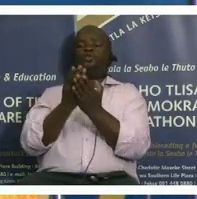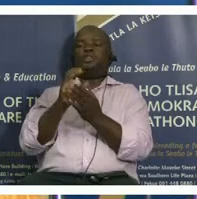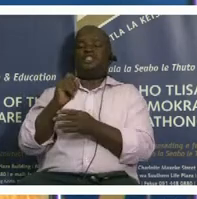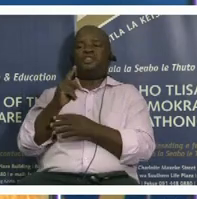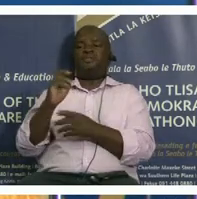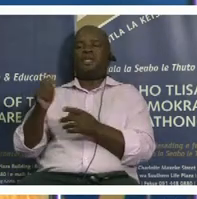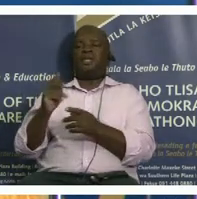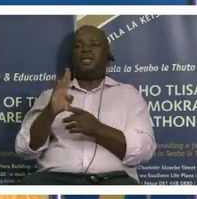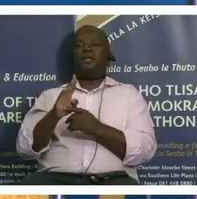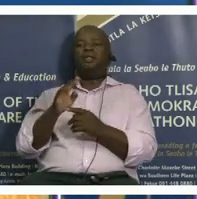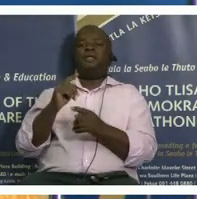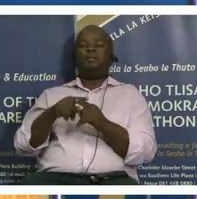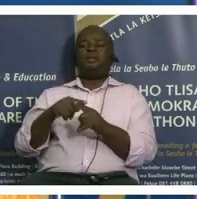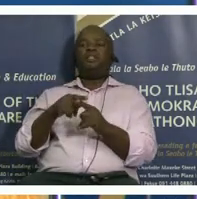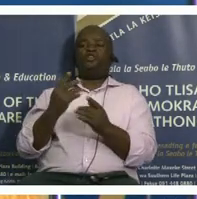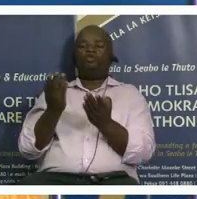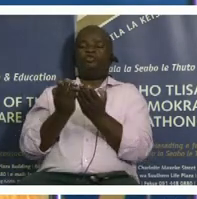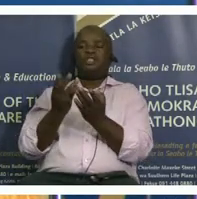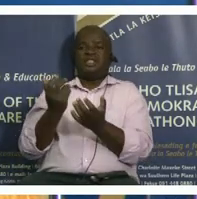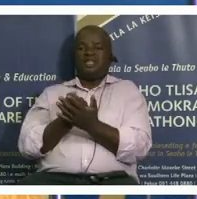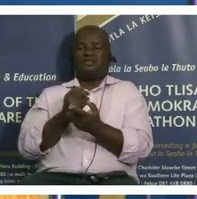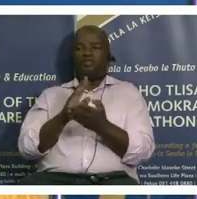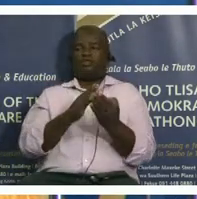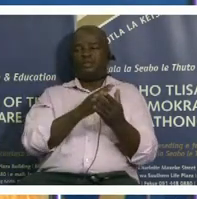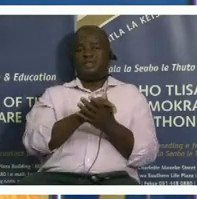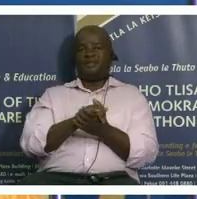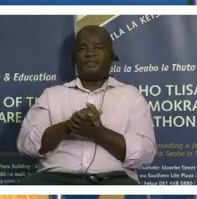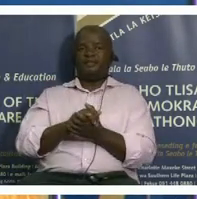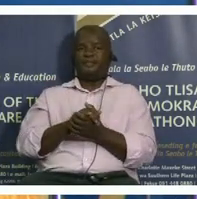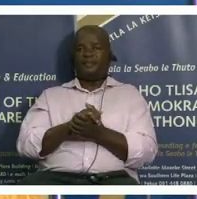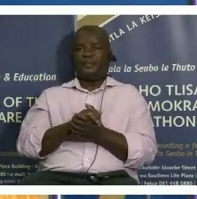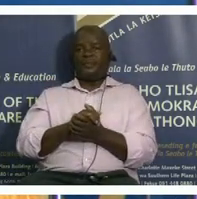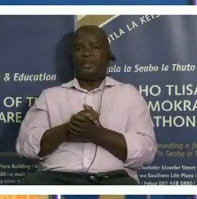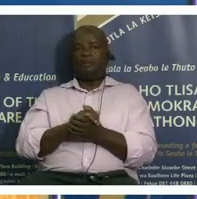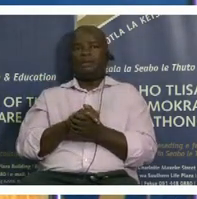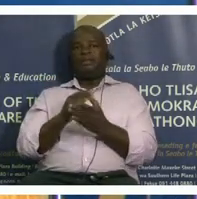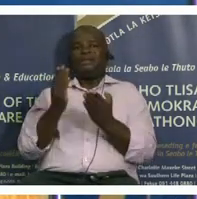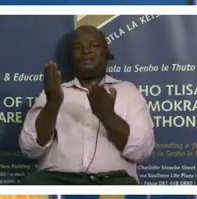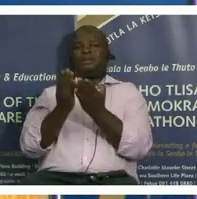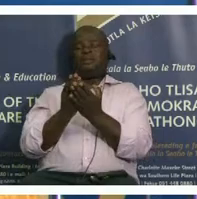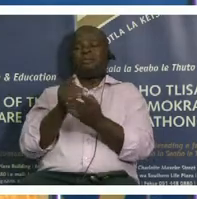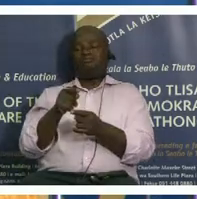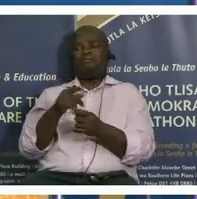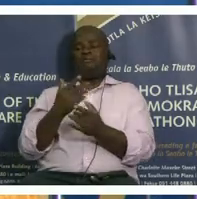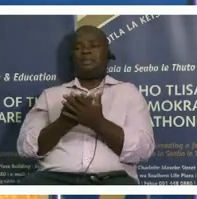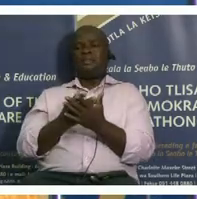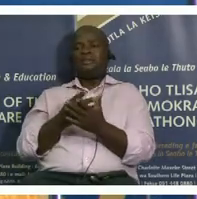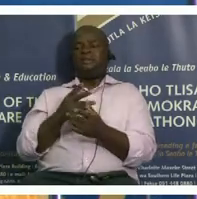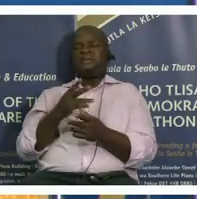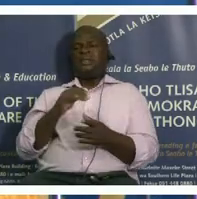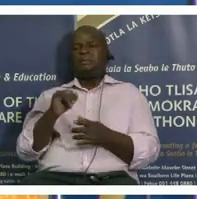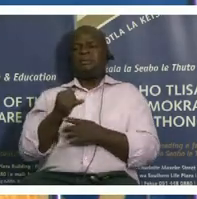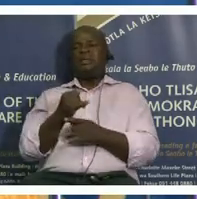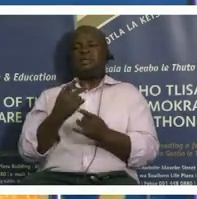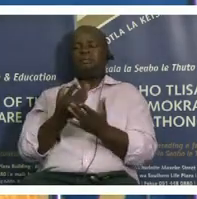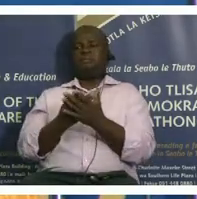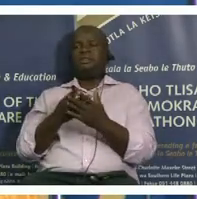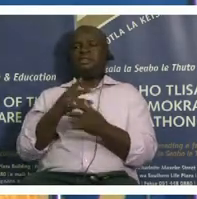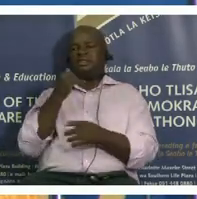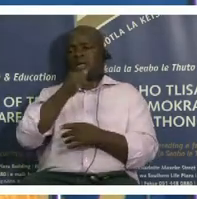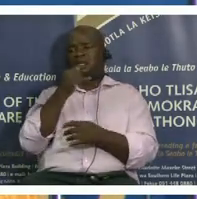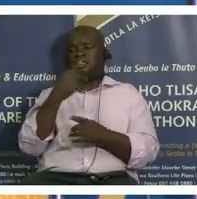SGBs, and school safety communities. School must be weapon-free and drug-free.